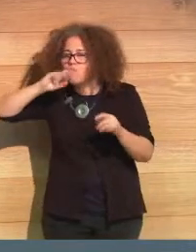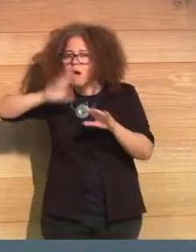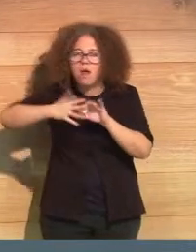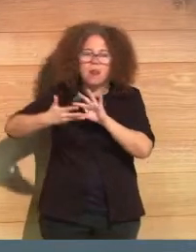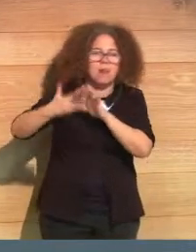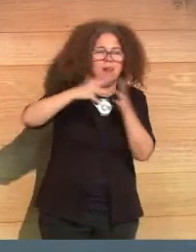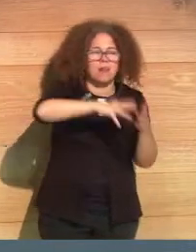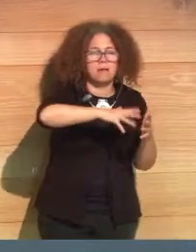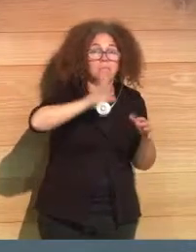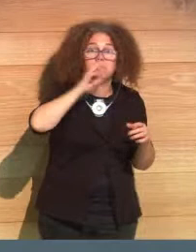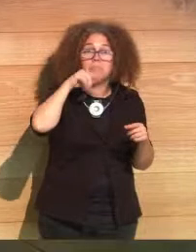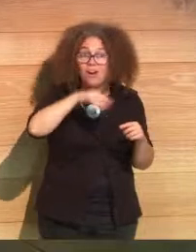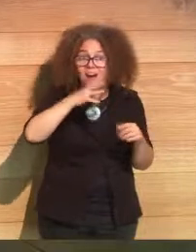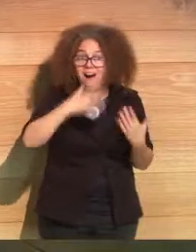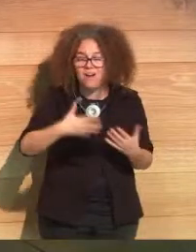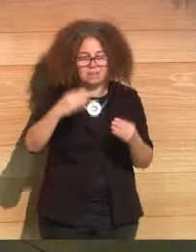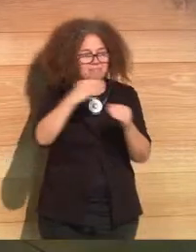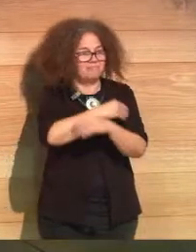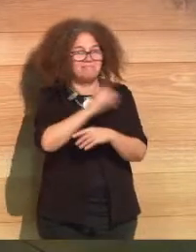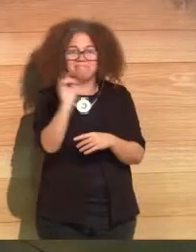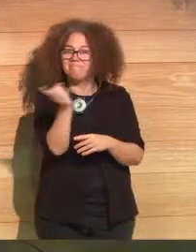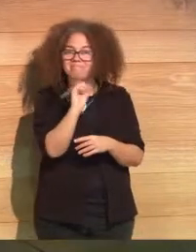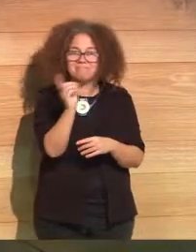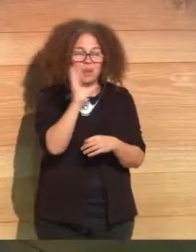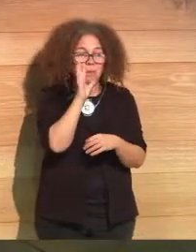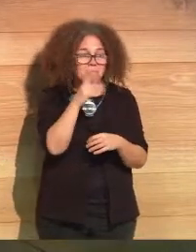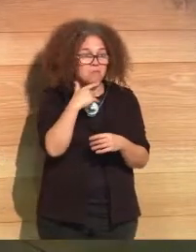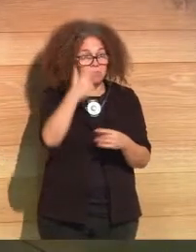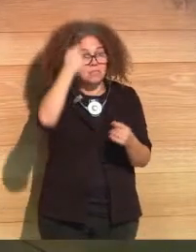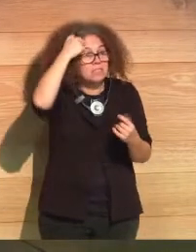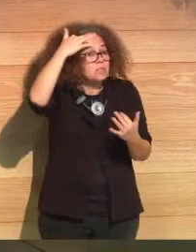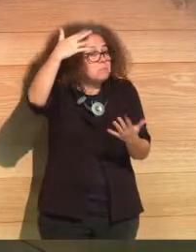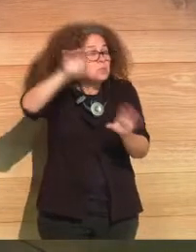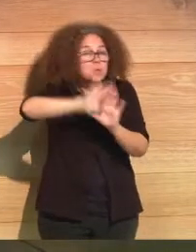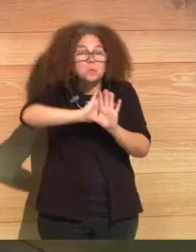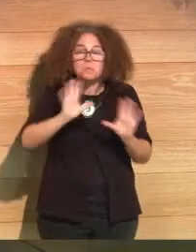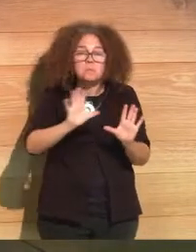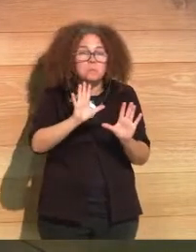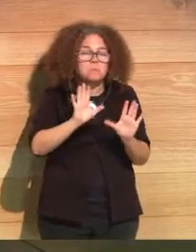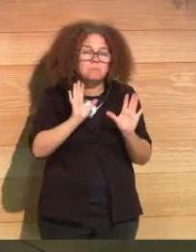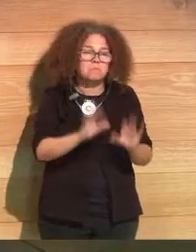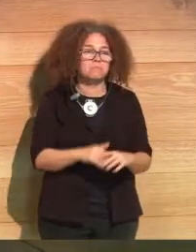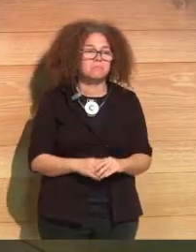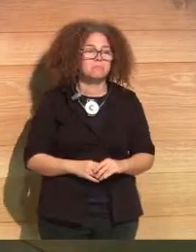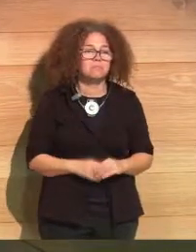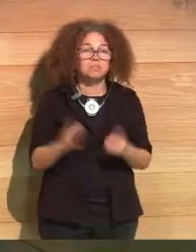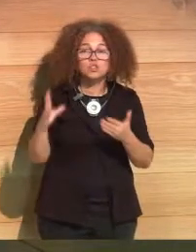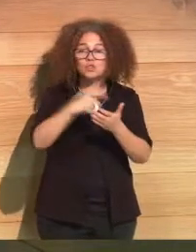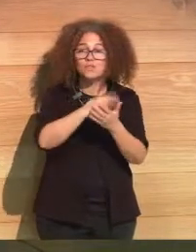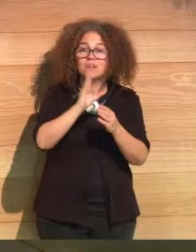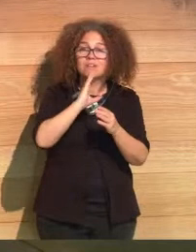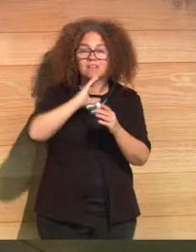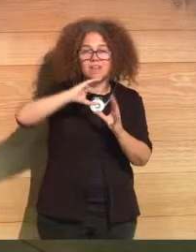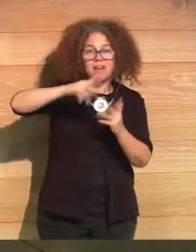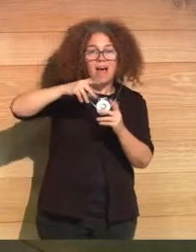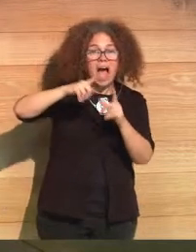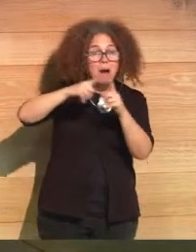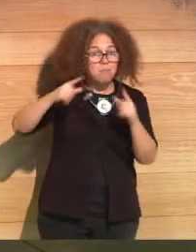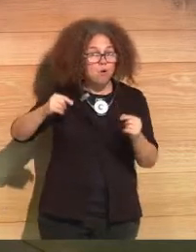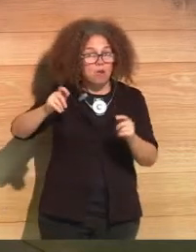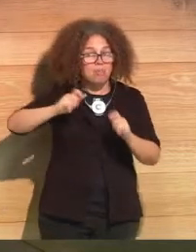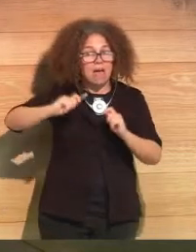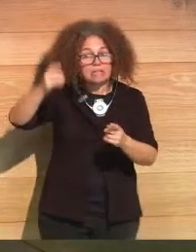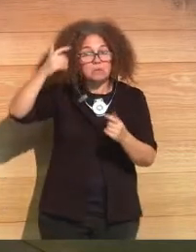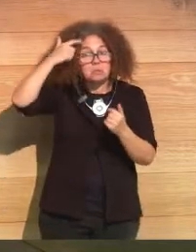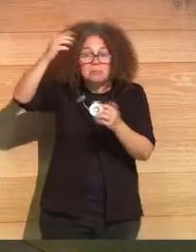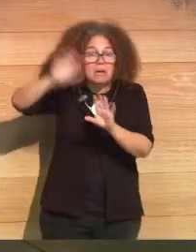this case, so we were inspired by everything we've heard about Japan, but actually